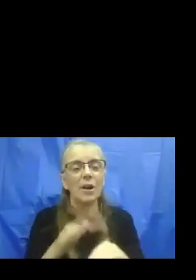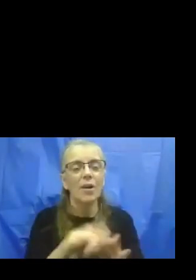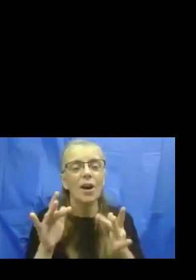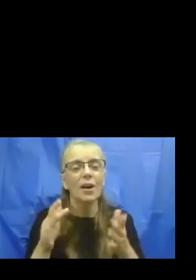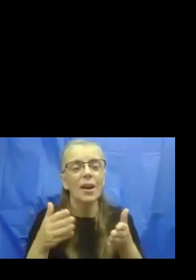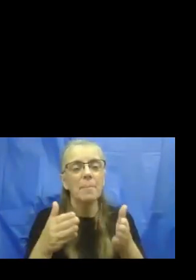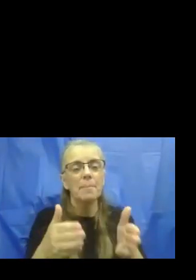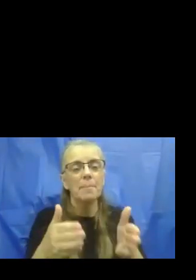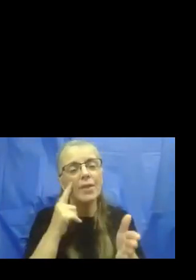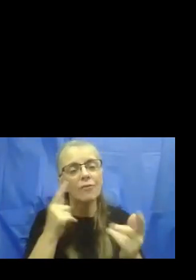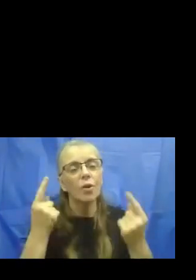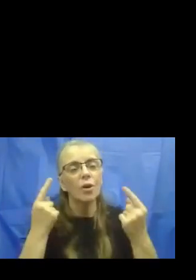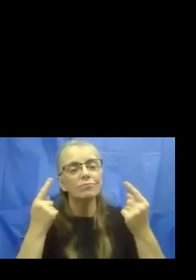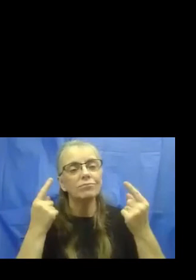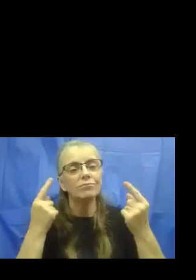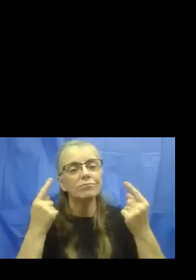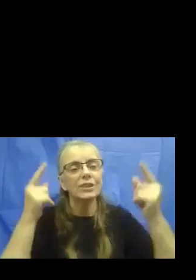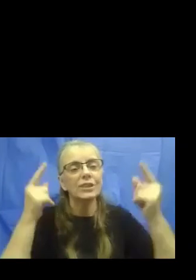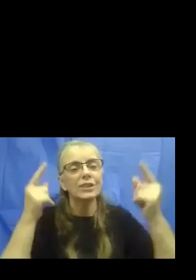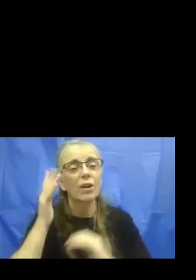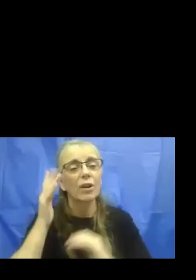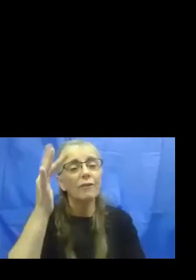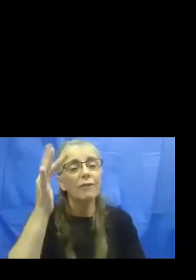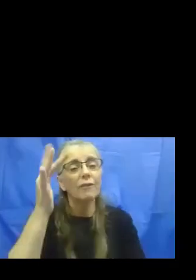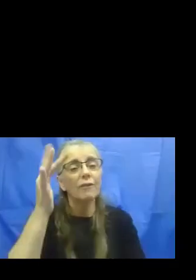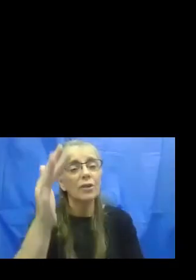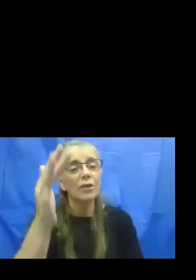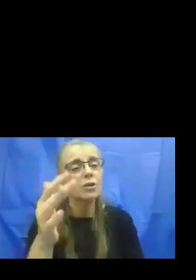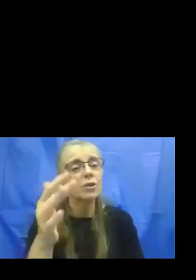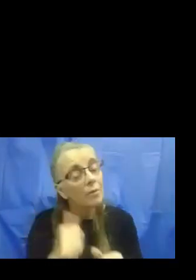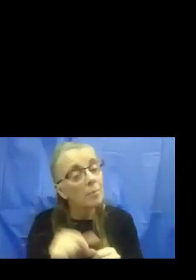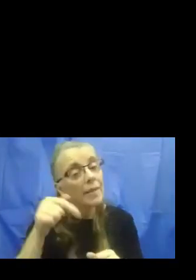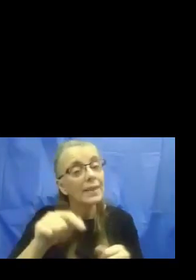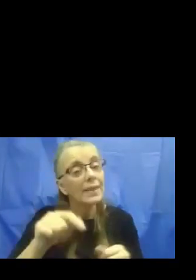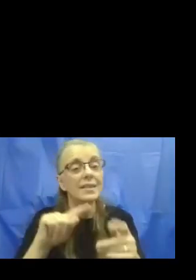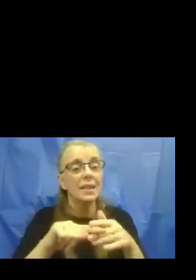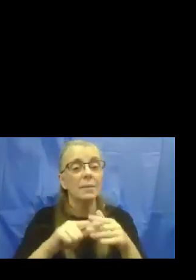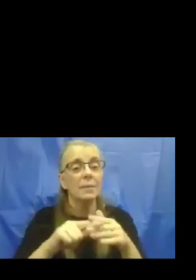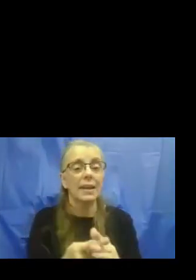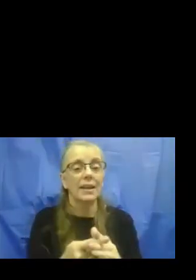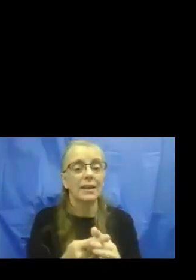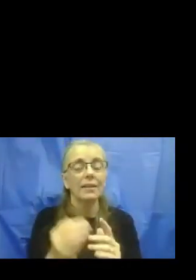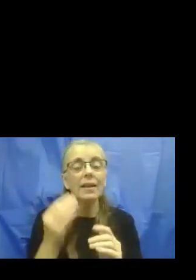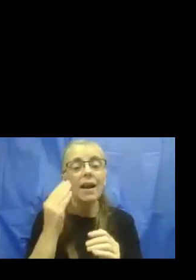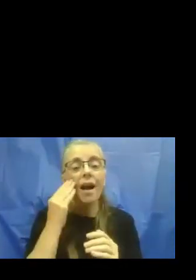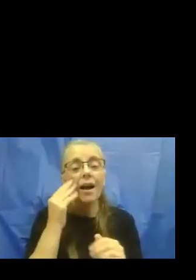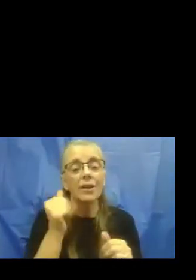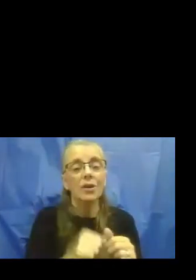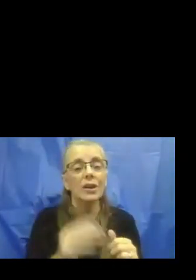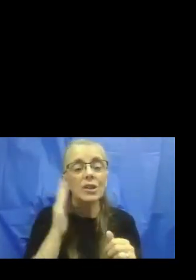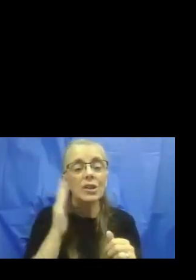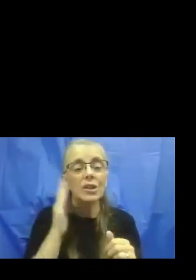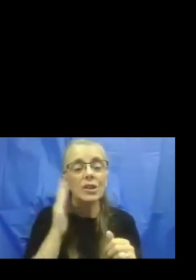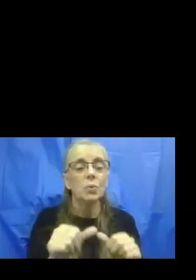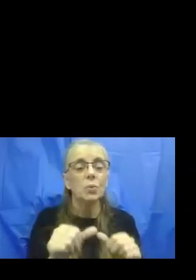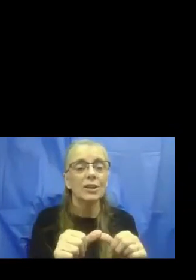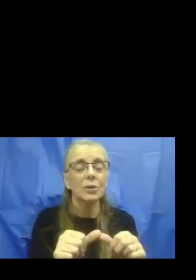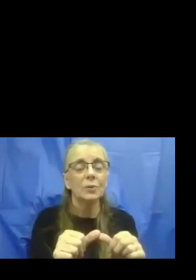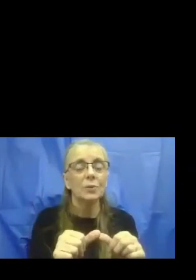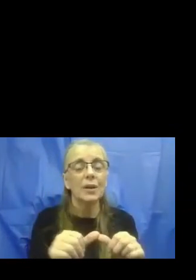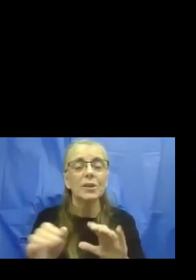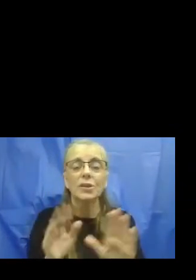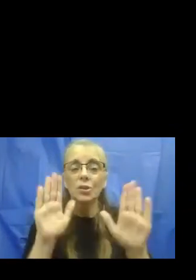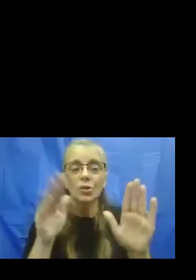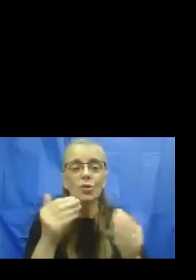journeys. I know you each will continue to thrive and do great things in your communities. Your connection with Nurse Family